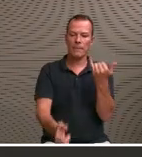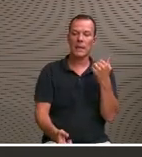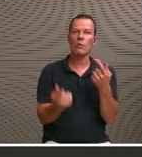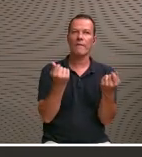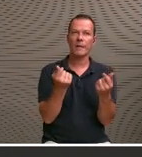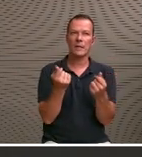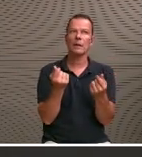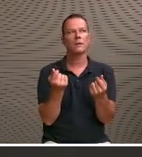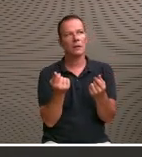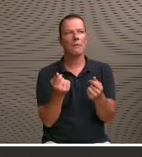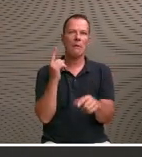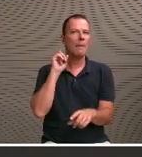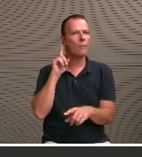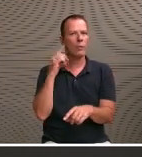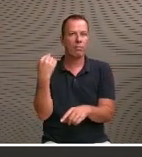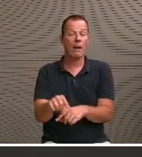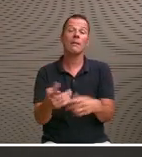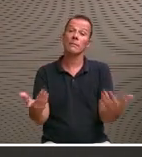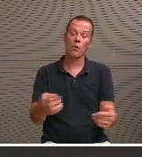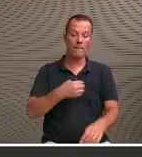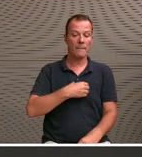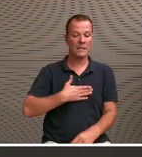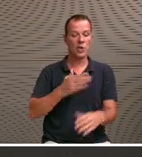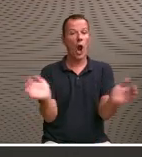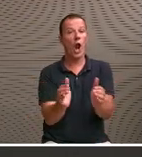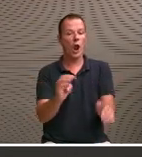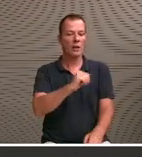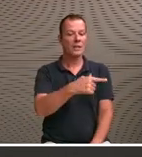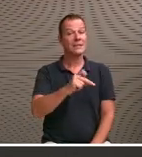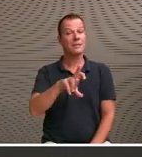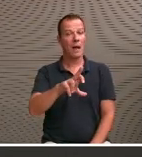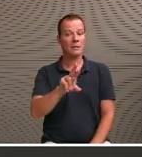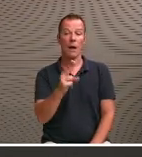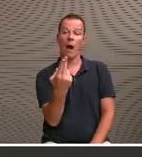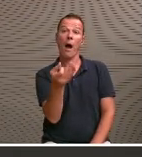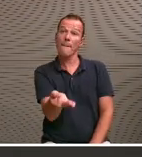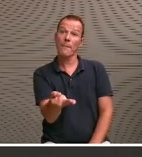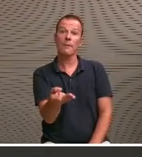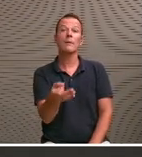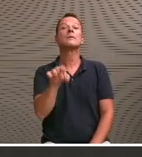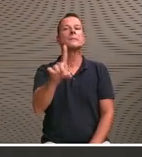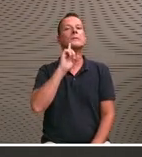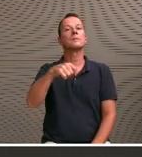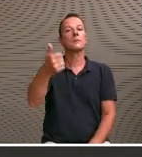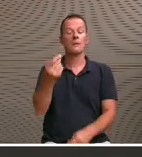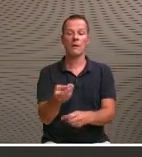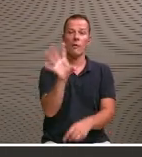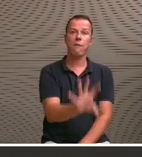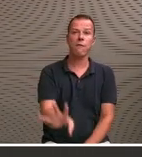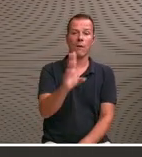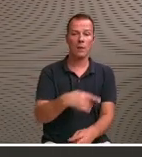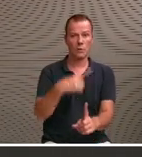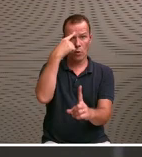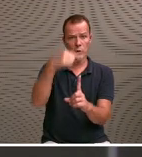with startups, incumbents, and investors around the world, what we've tried to do is derive a formula for success that delivers